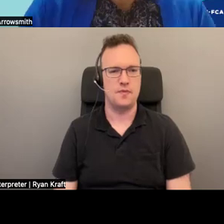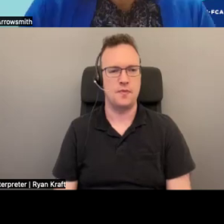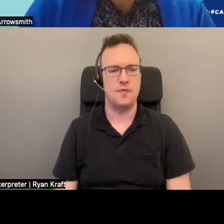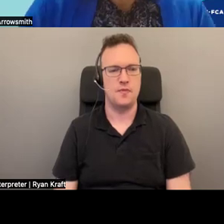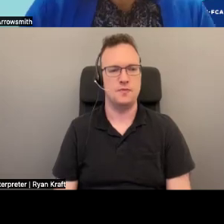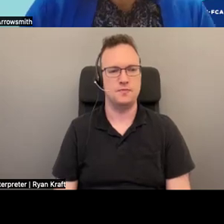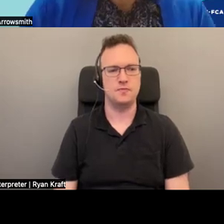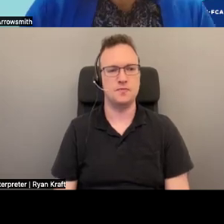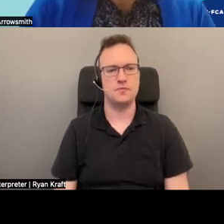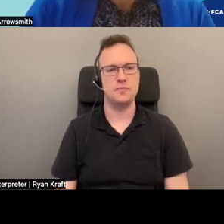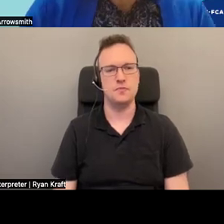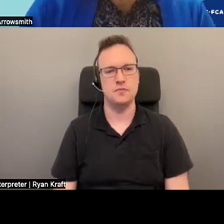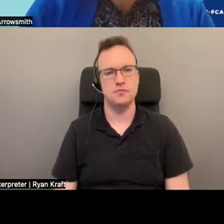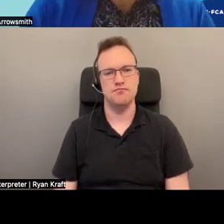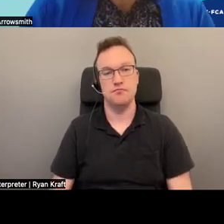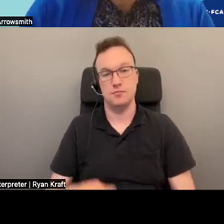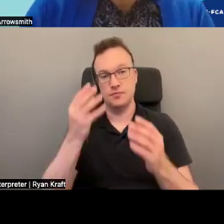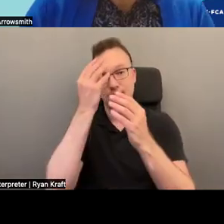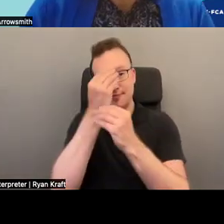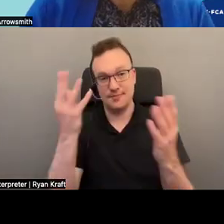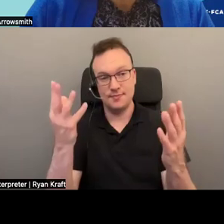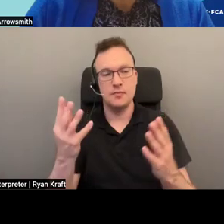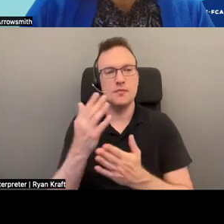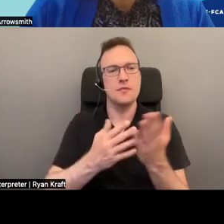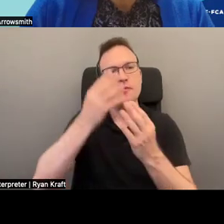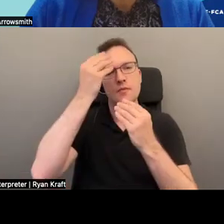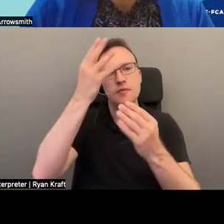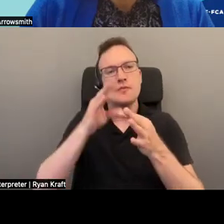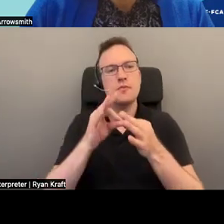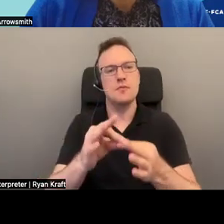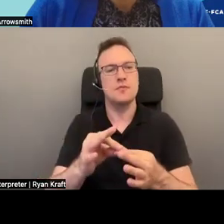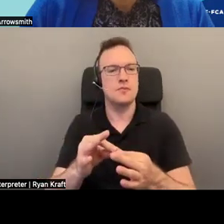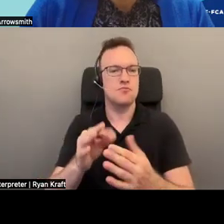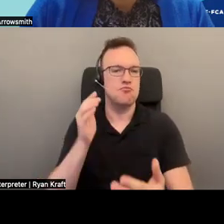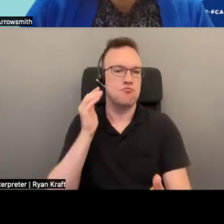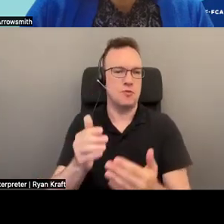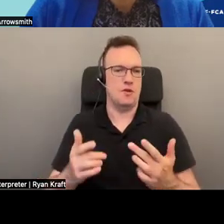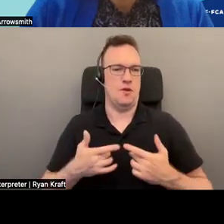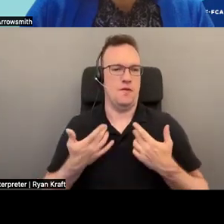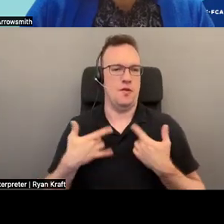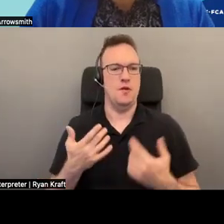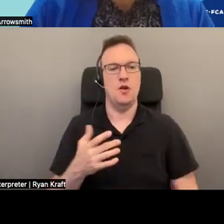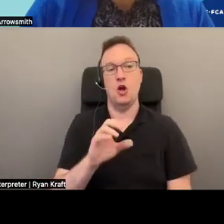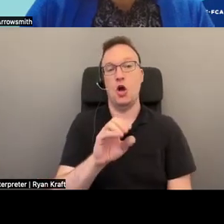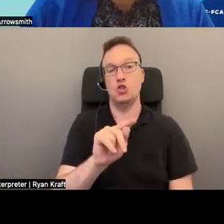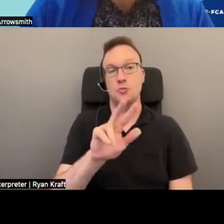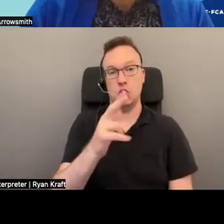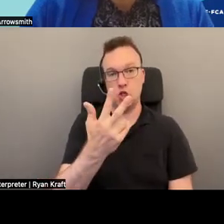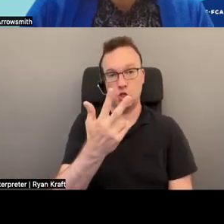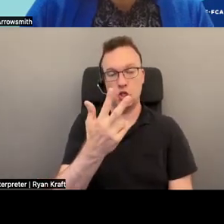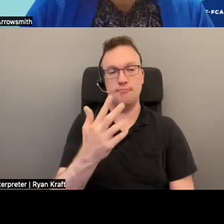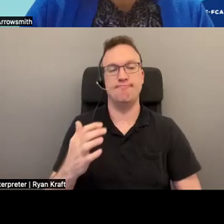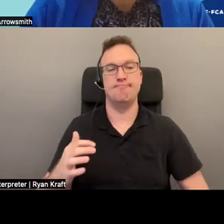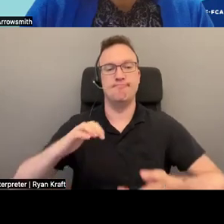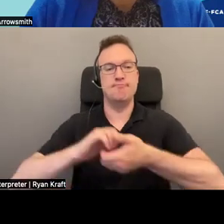I just wanted to share with you some information about our upcoming events. So on October 3rd, we're partnering with